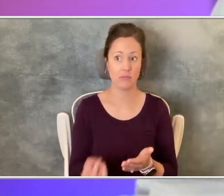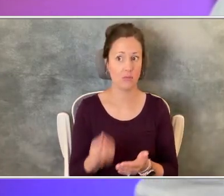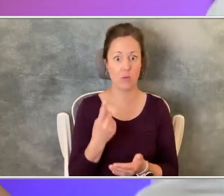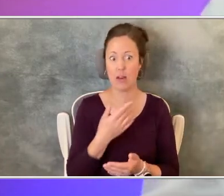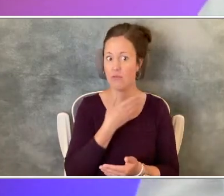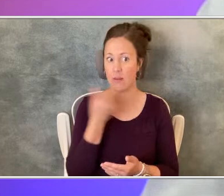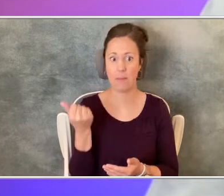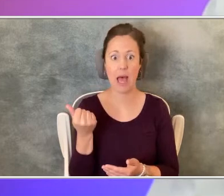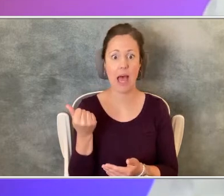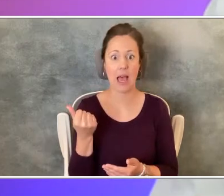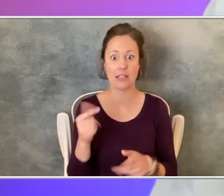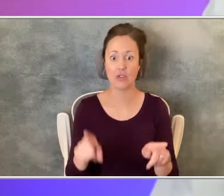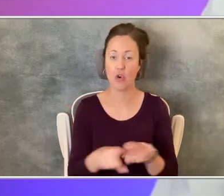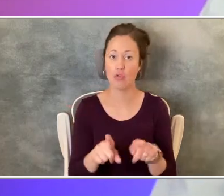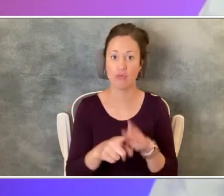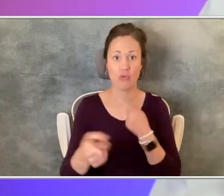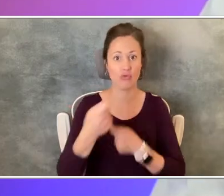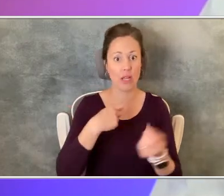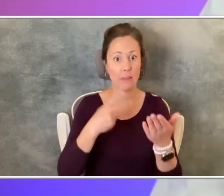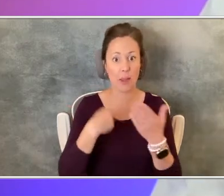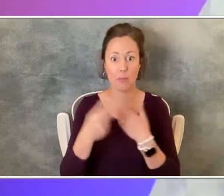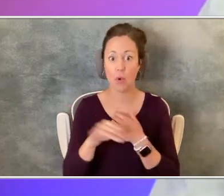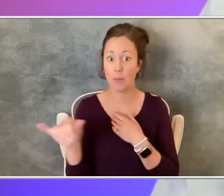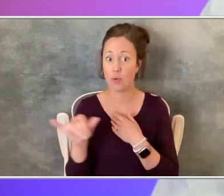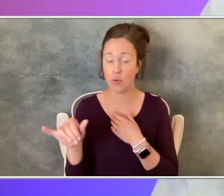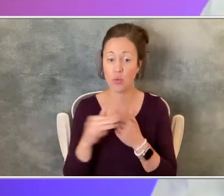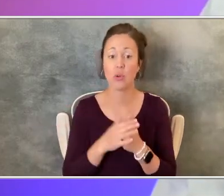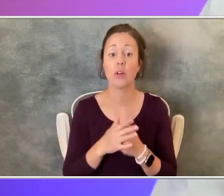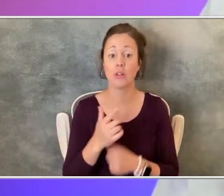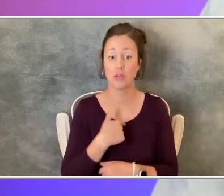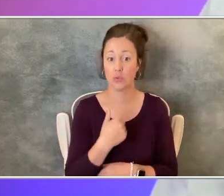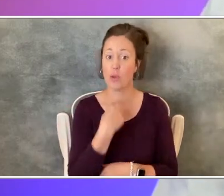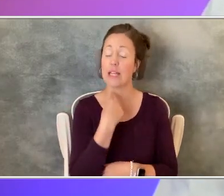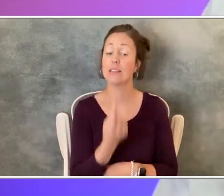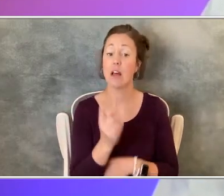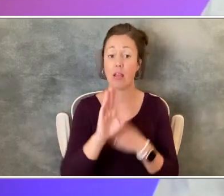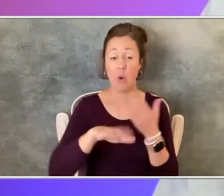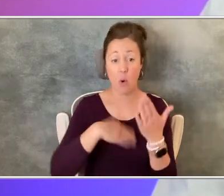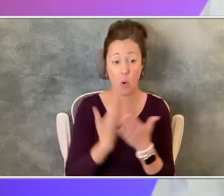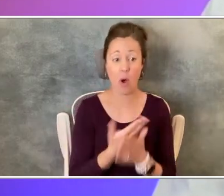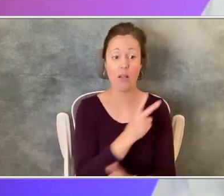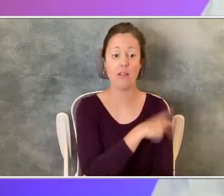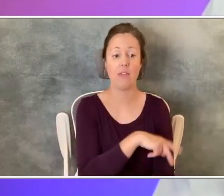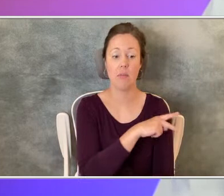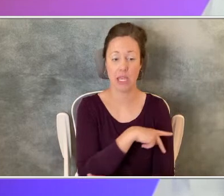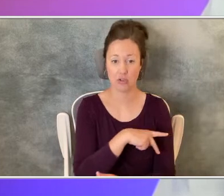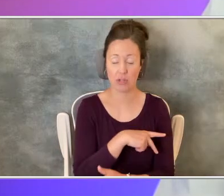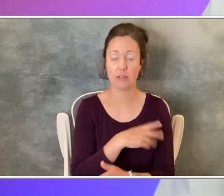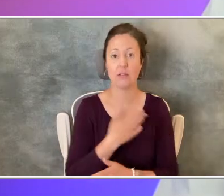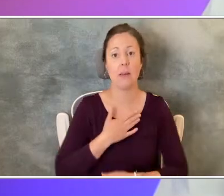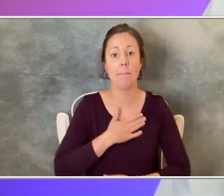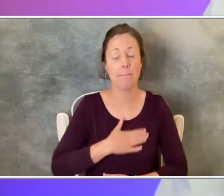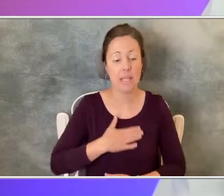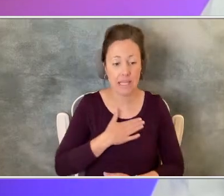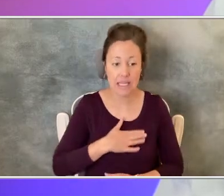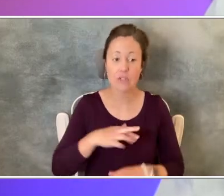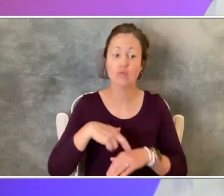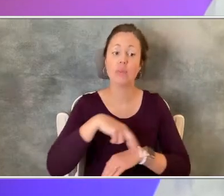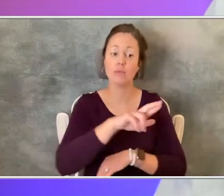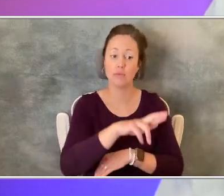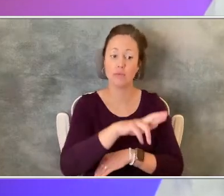marrow transplant program led by Dr. McGurk. So I tell all of the patients, all of the health, please refer patients, and